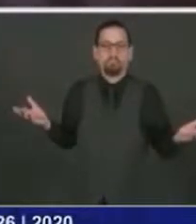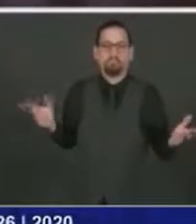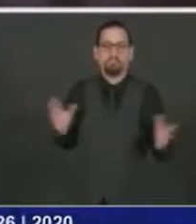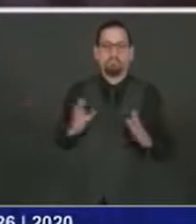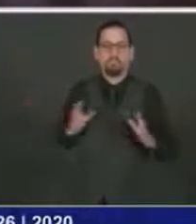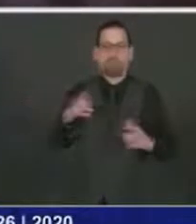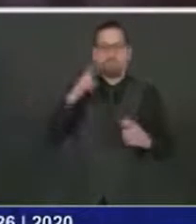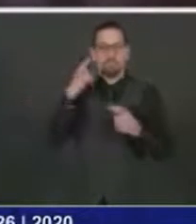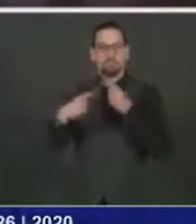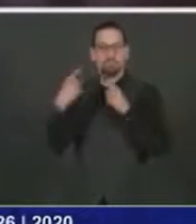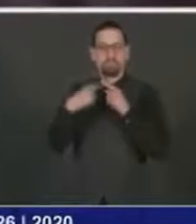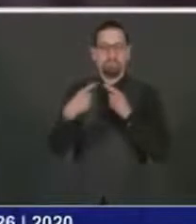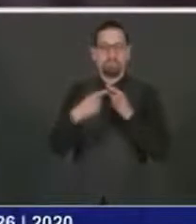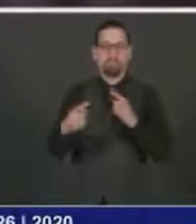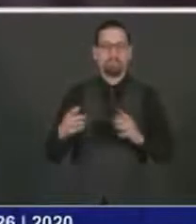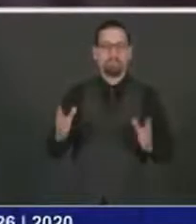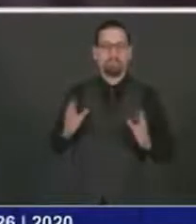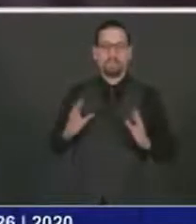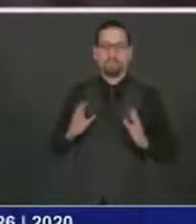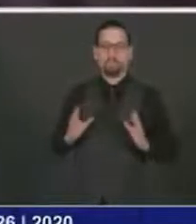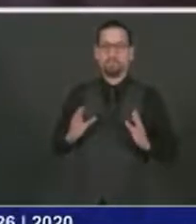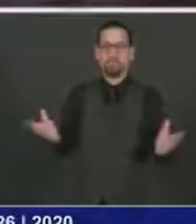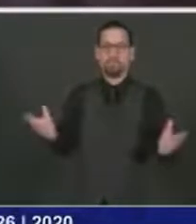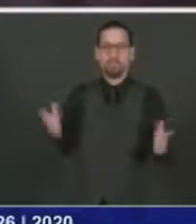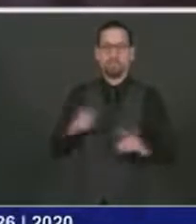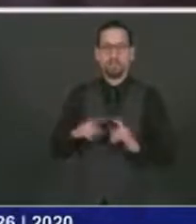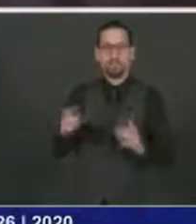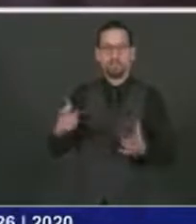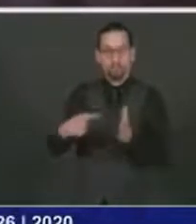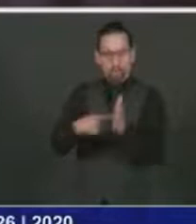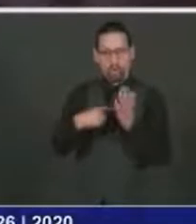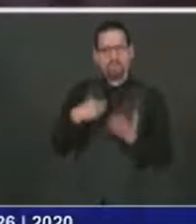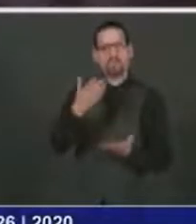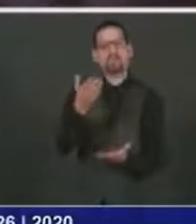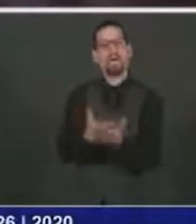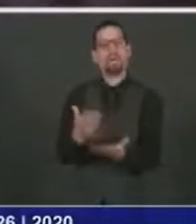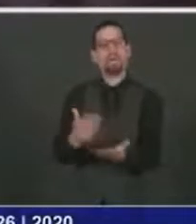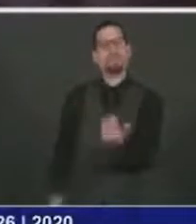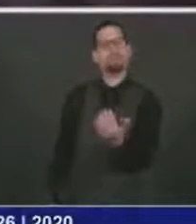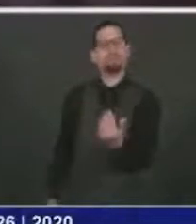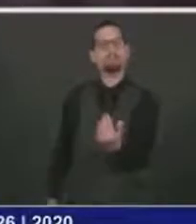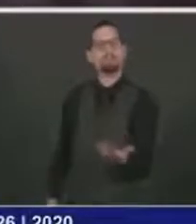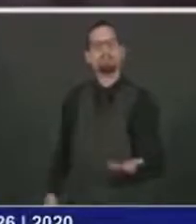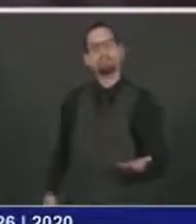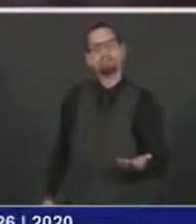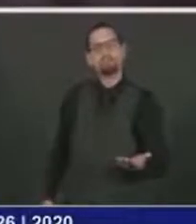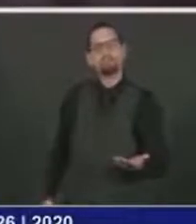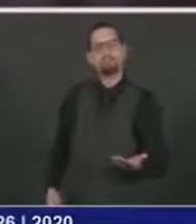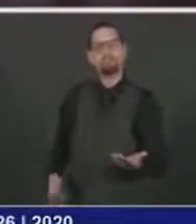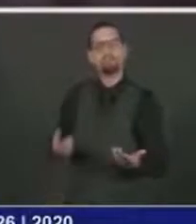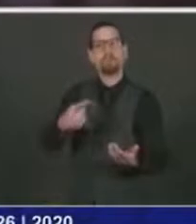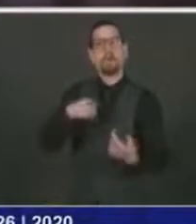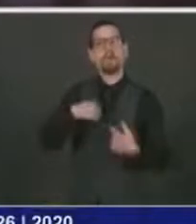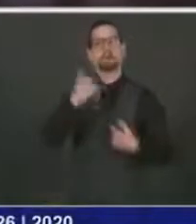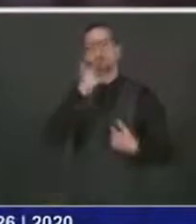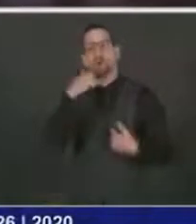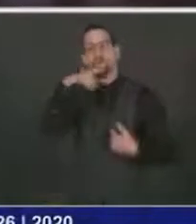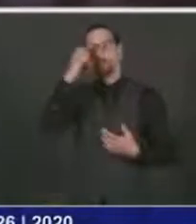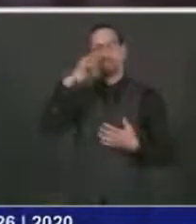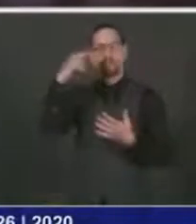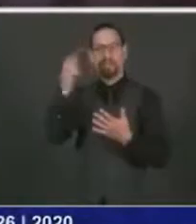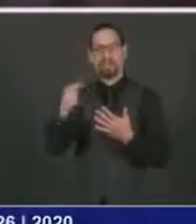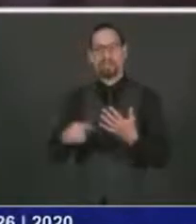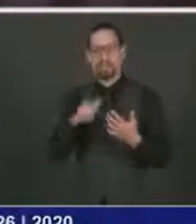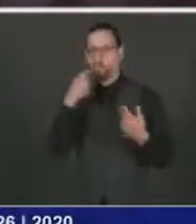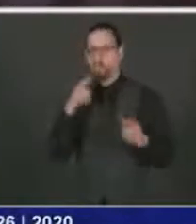agree. Because unless you can show me facts which say this is the wrong approach because it's not working, that